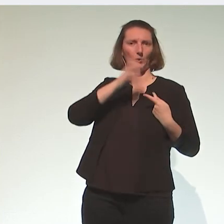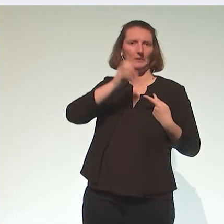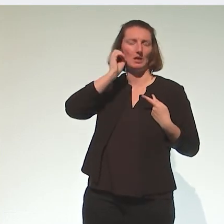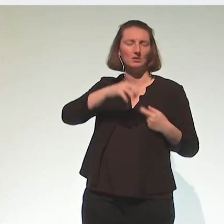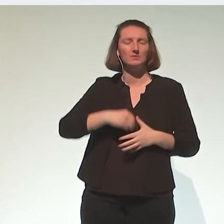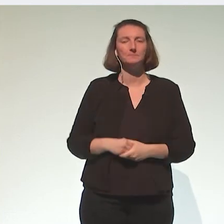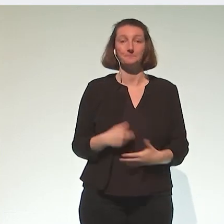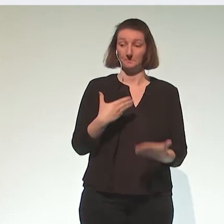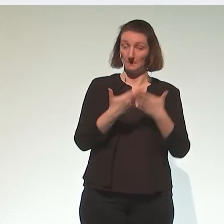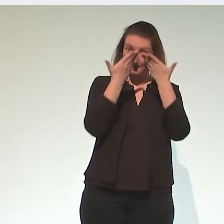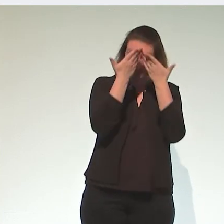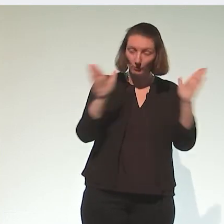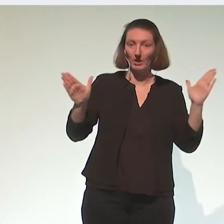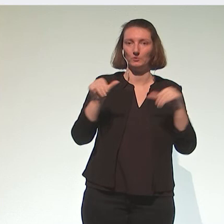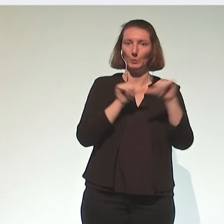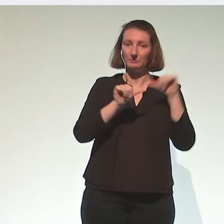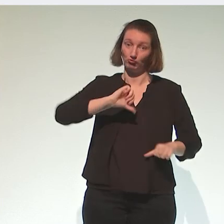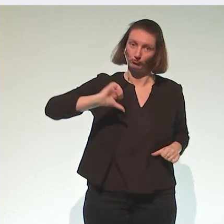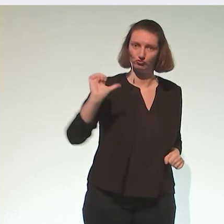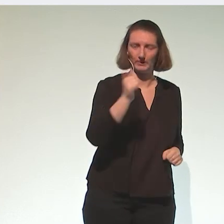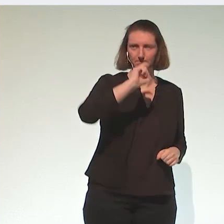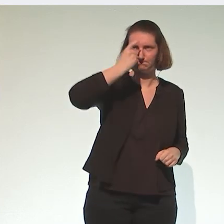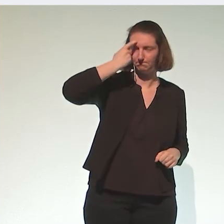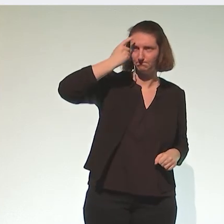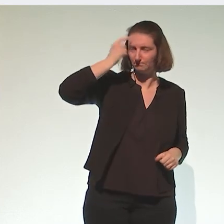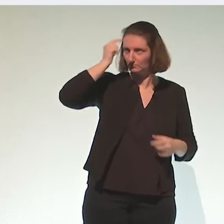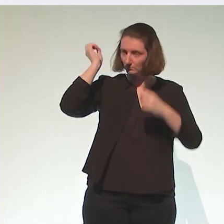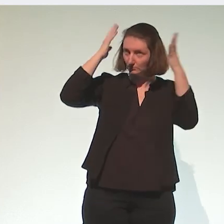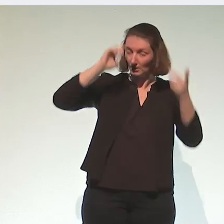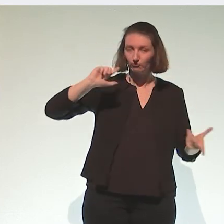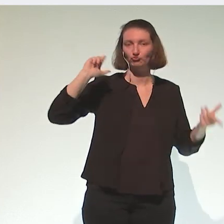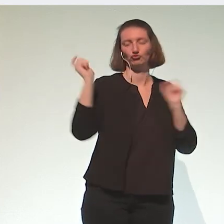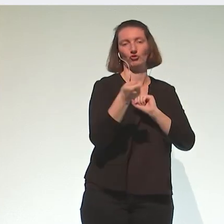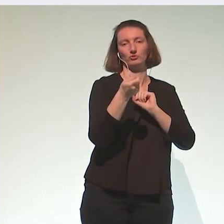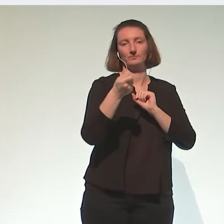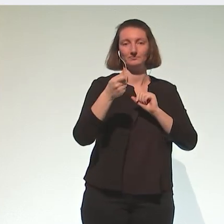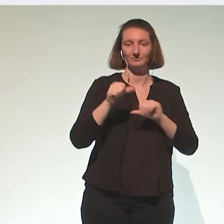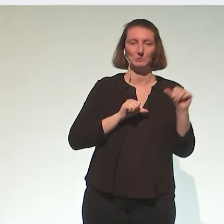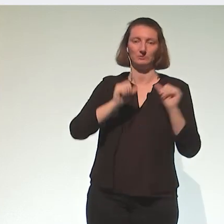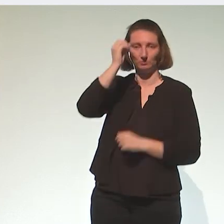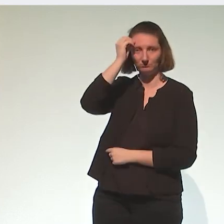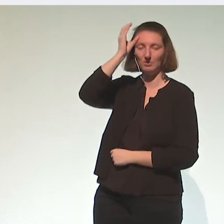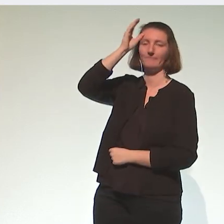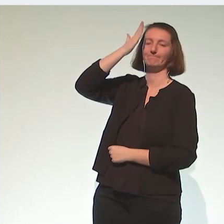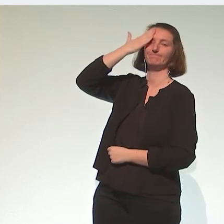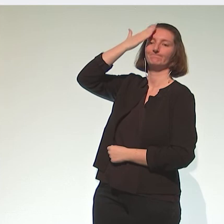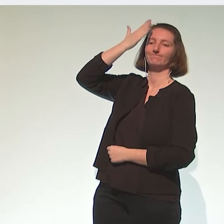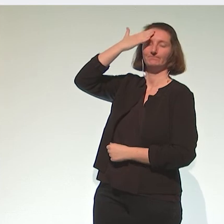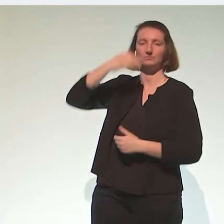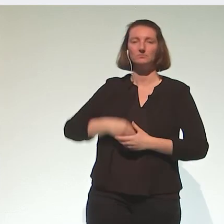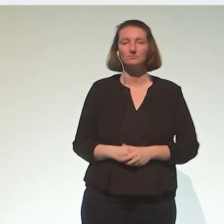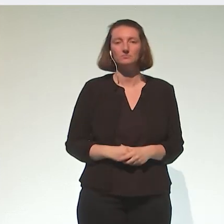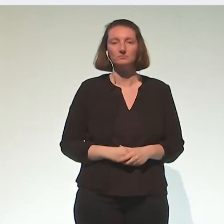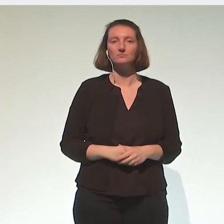And this opening involves opening people's minds and eyes. It's in the mind. It's by knowledge that will all